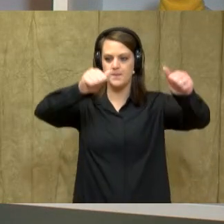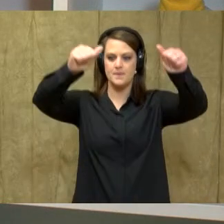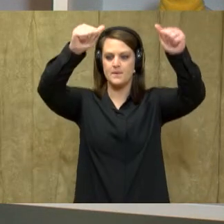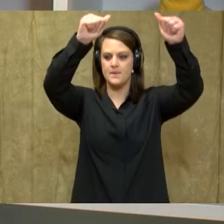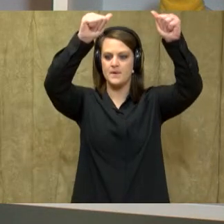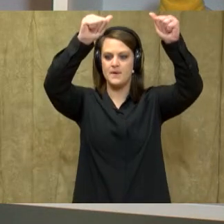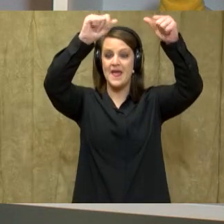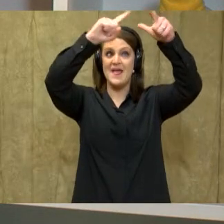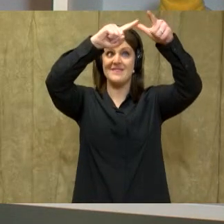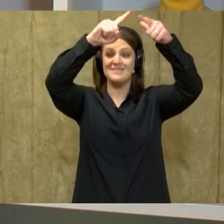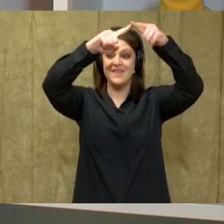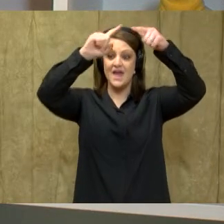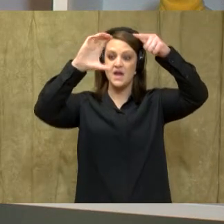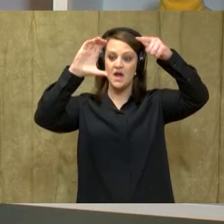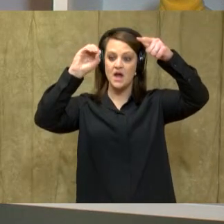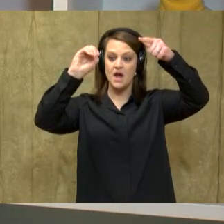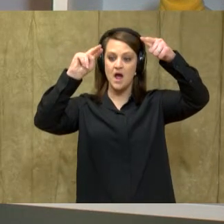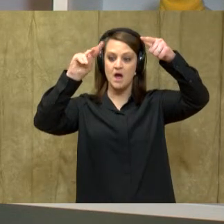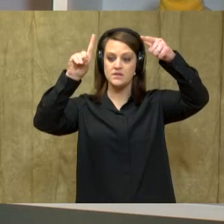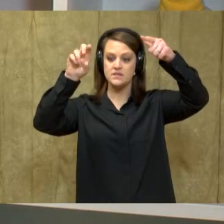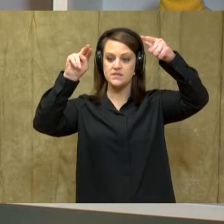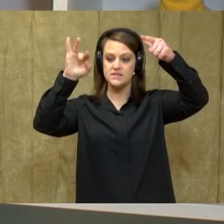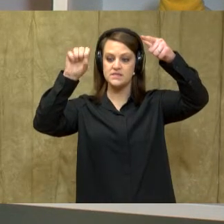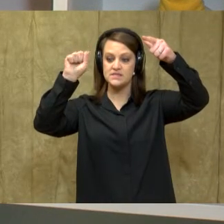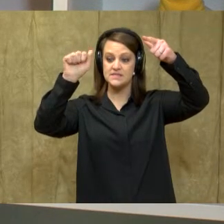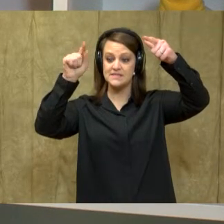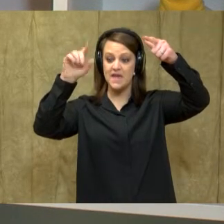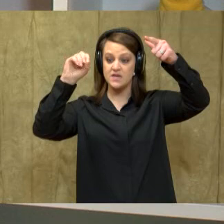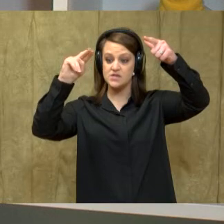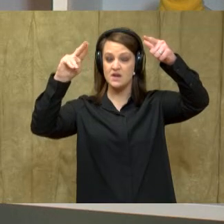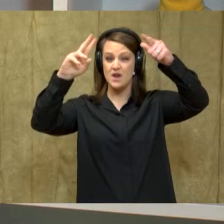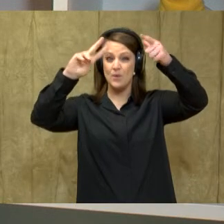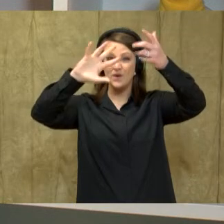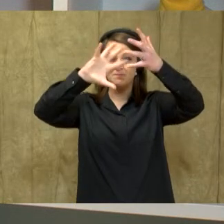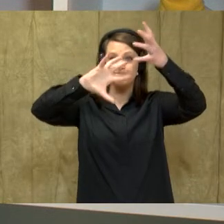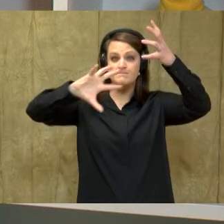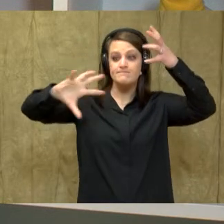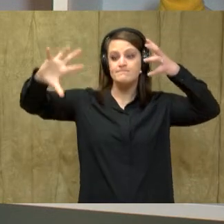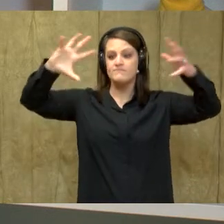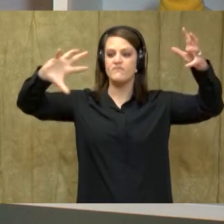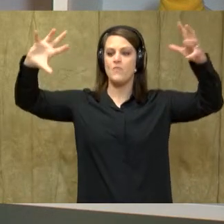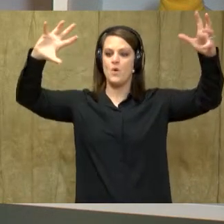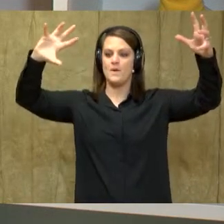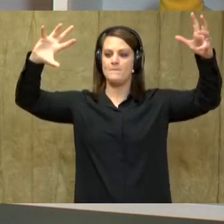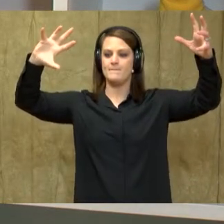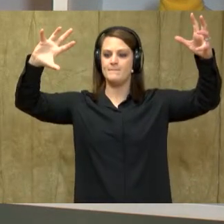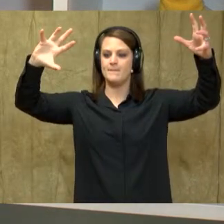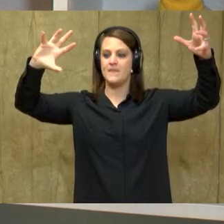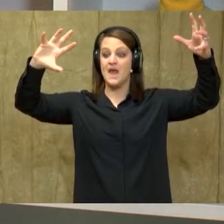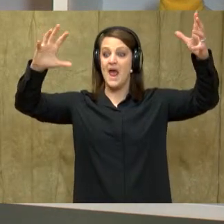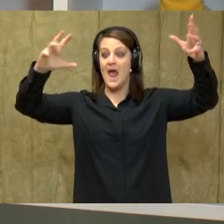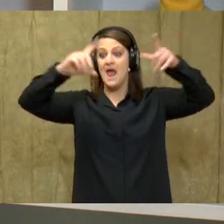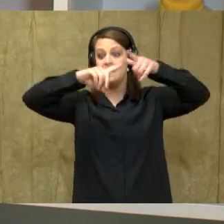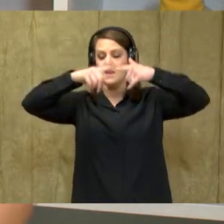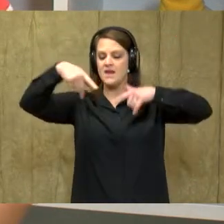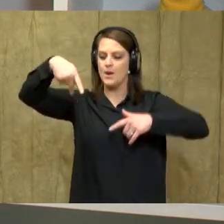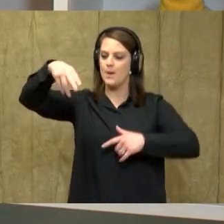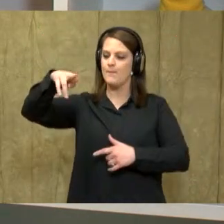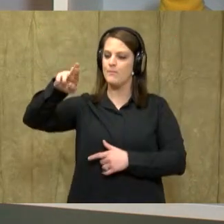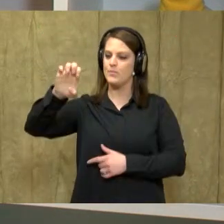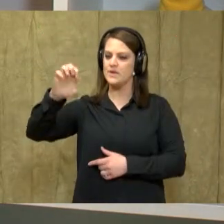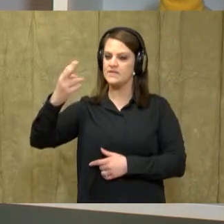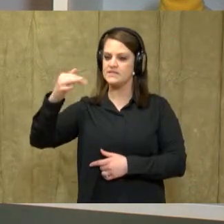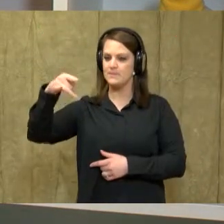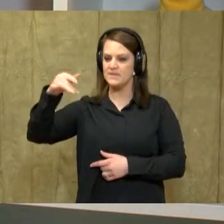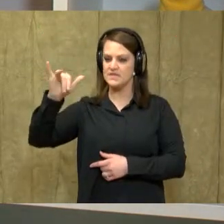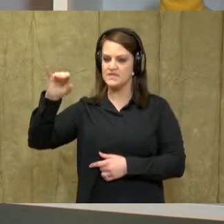forms the clouds together. And then precipitation was when the clouds got too heavy and then it rained again. And Miss